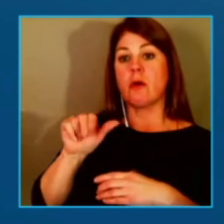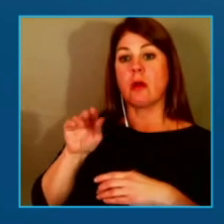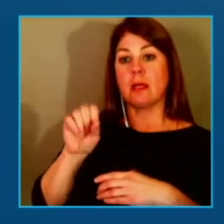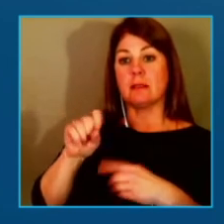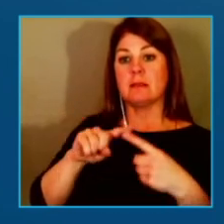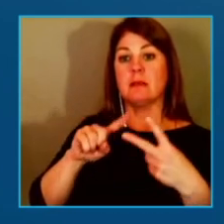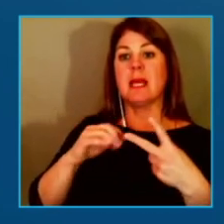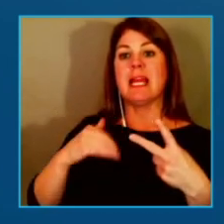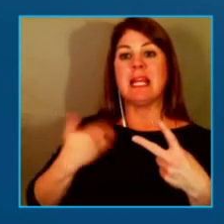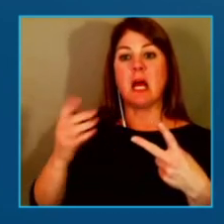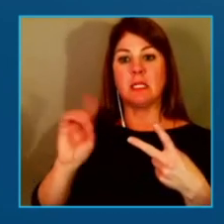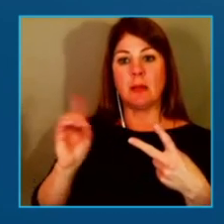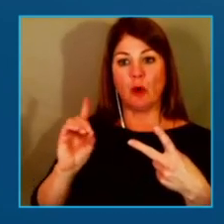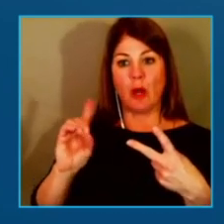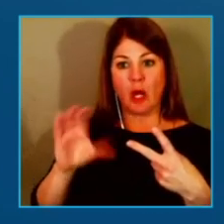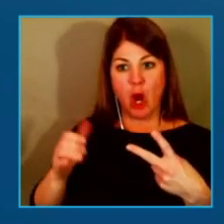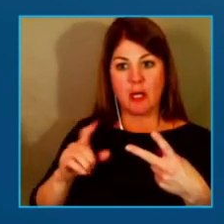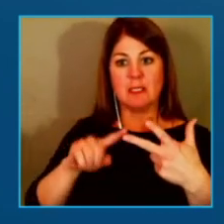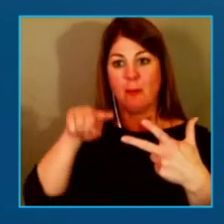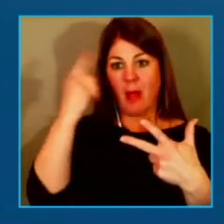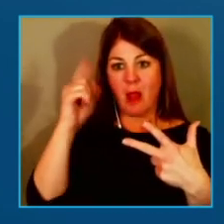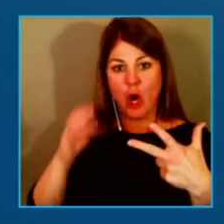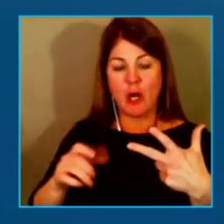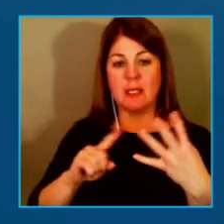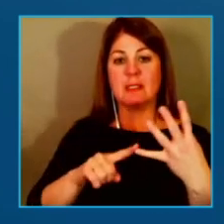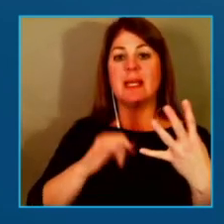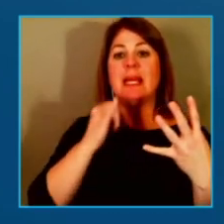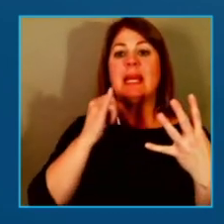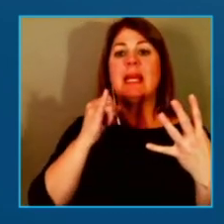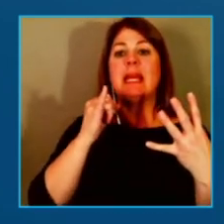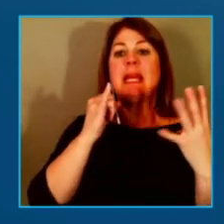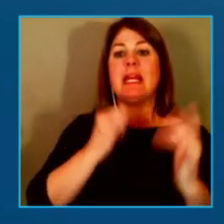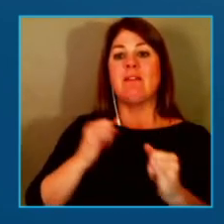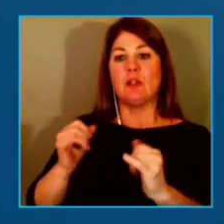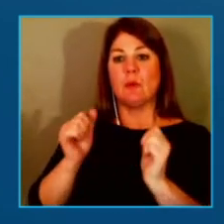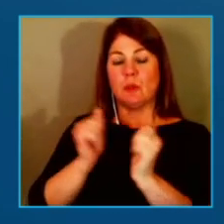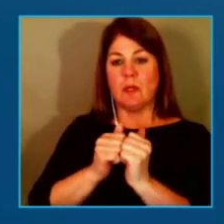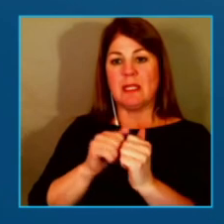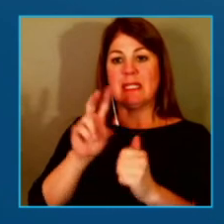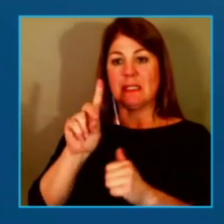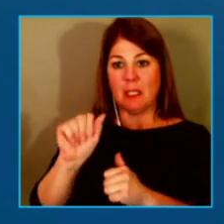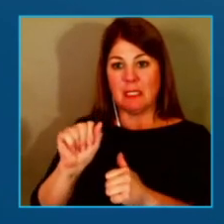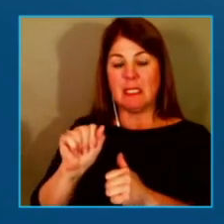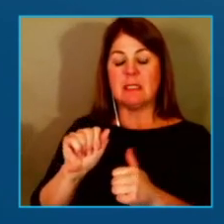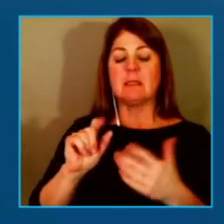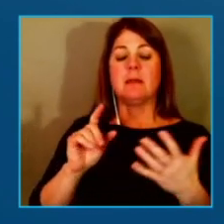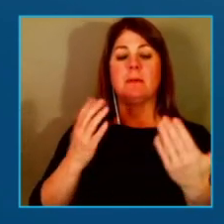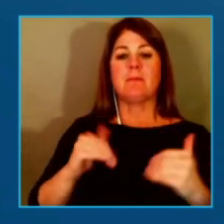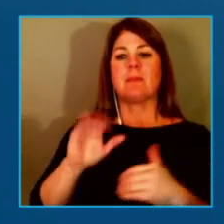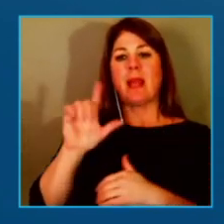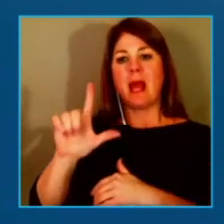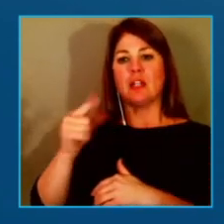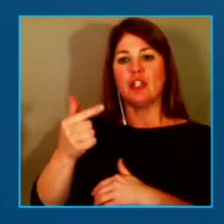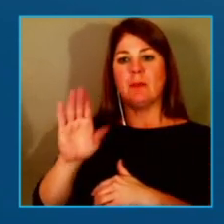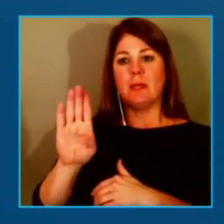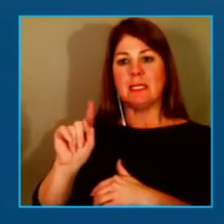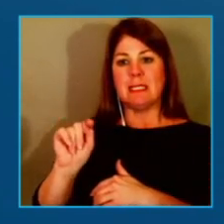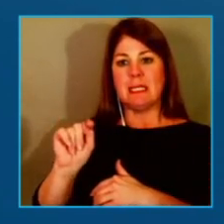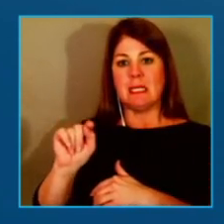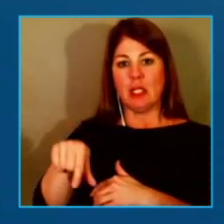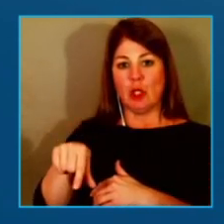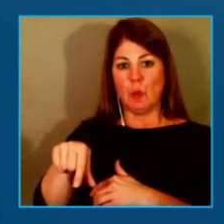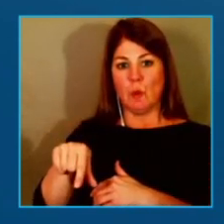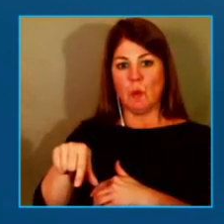Democrats caucus, a Black caucus, individuals with disability, LGBTQ, and then there are others that do